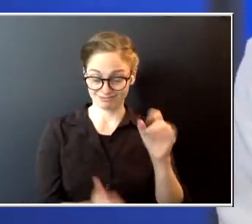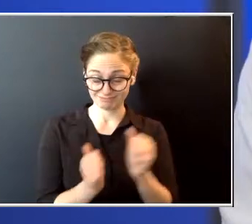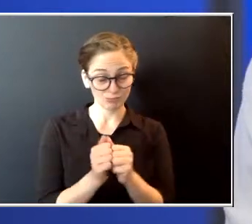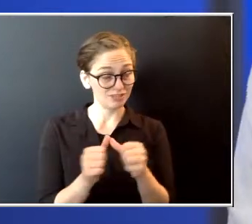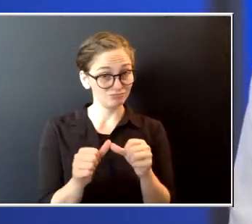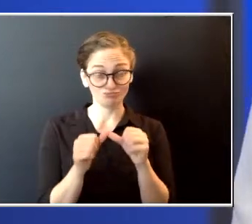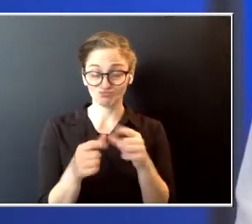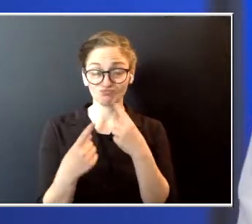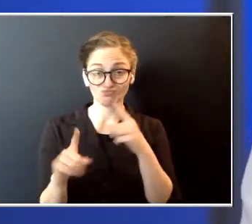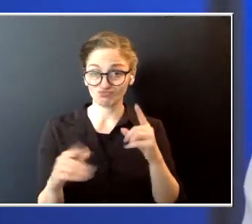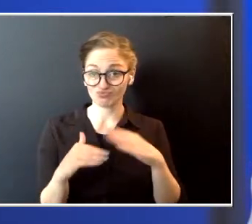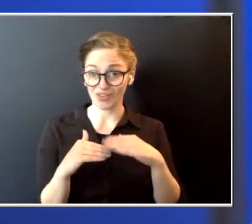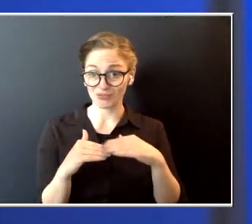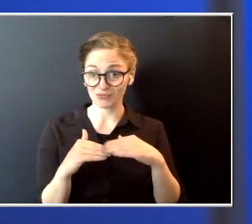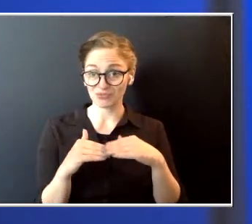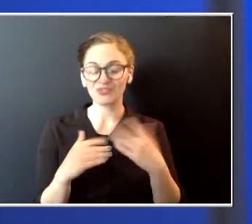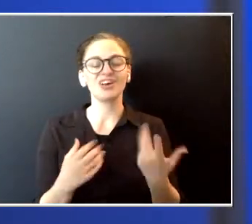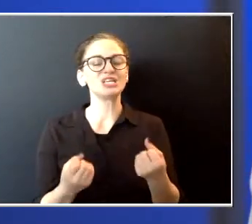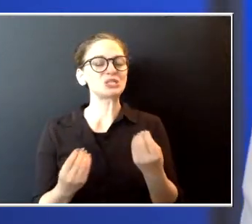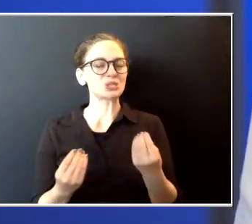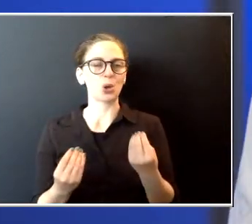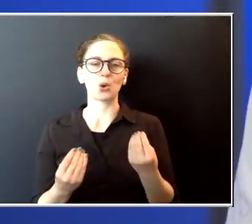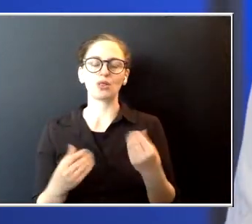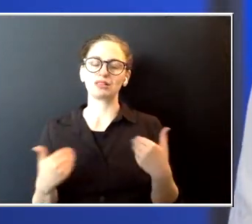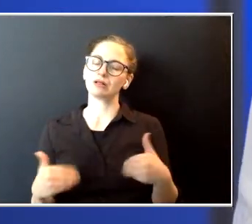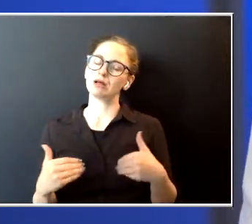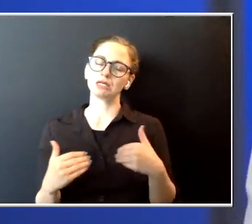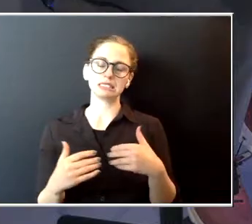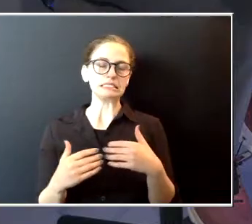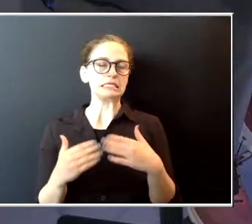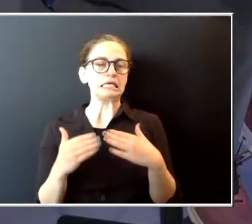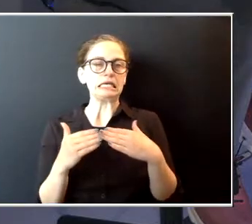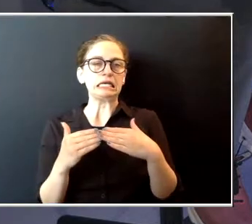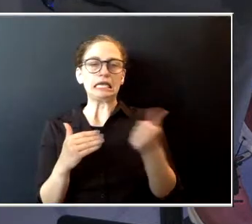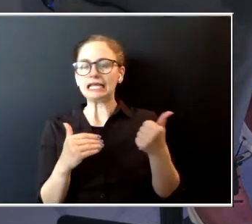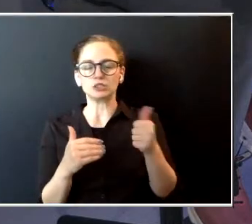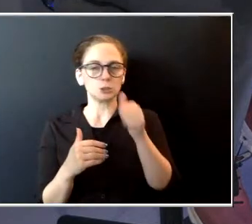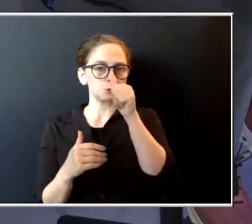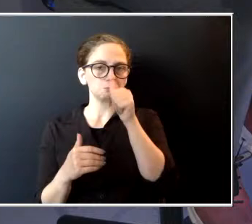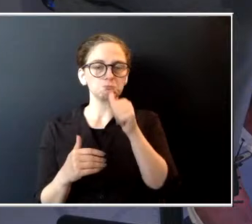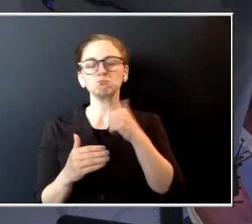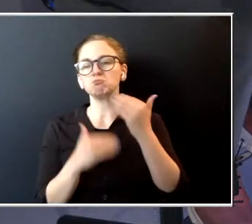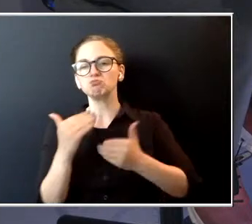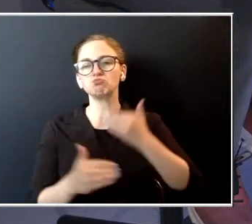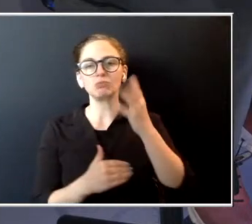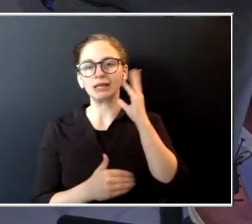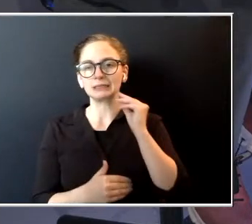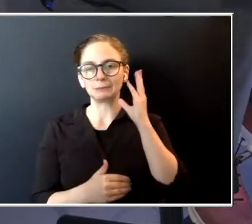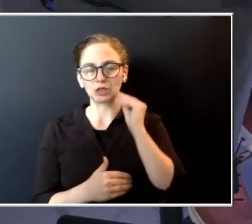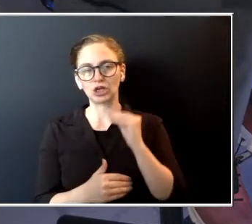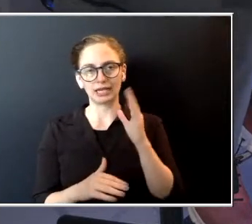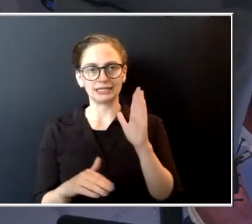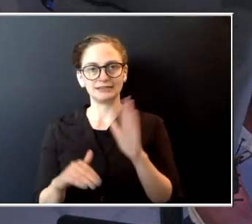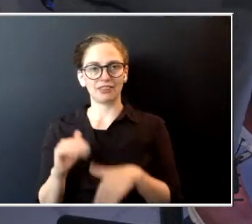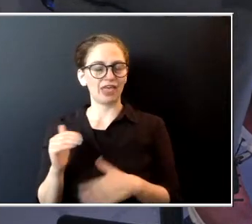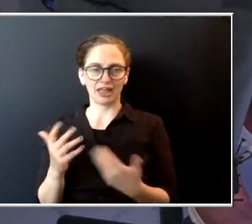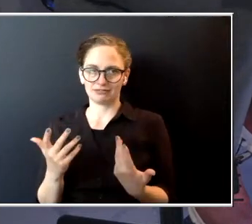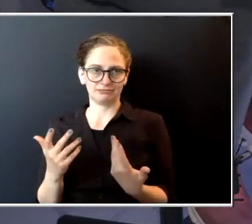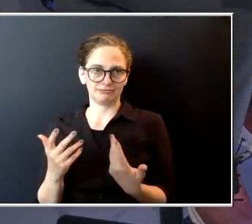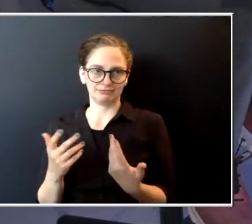go through than open heart surgery, even with modern techniques. I just want to say, I'm still so impressed that you just kind of crushed the valve open. This